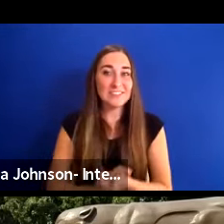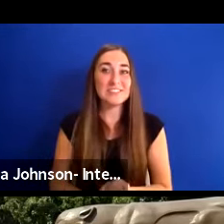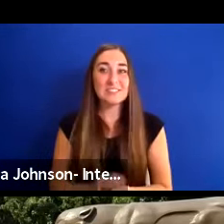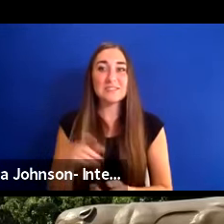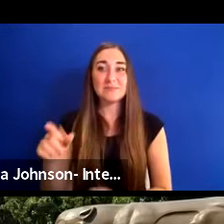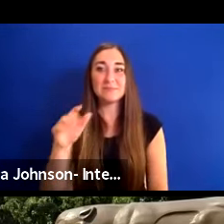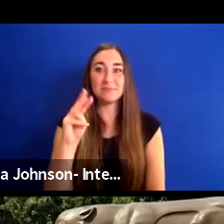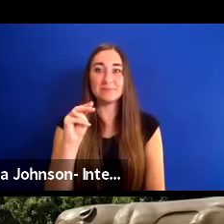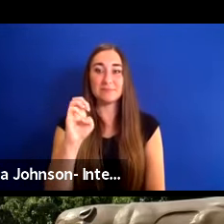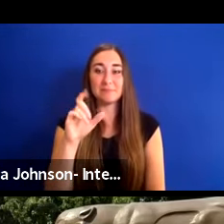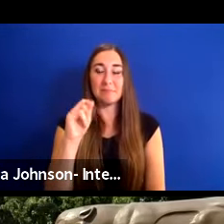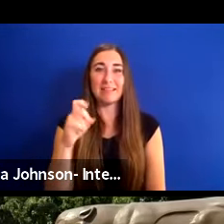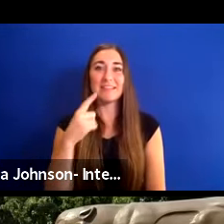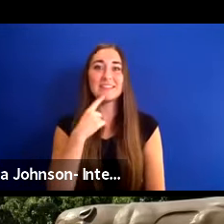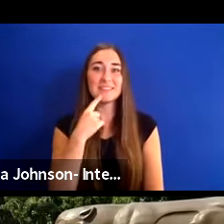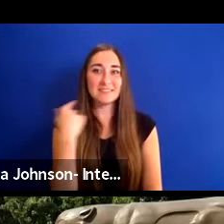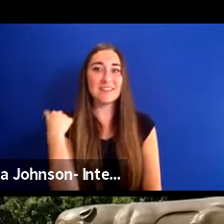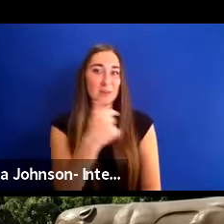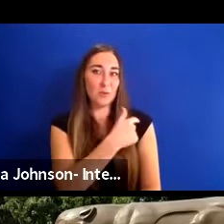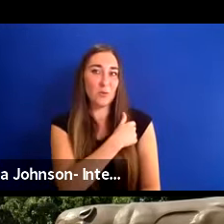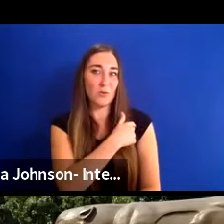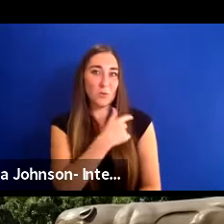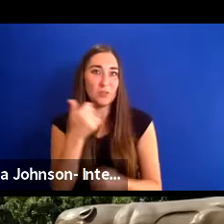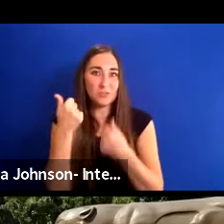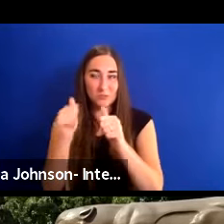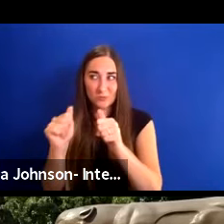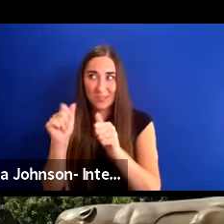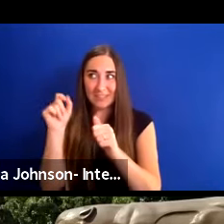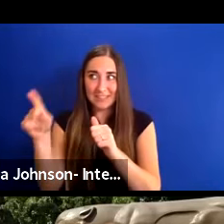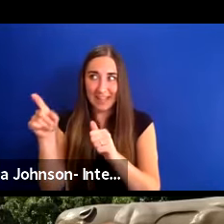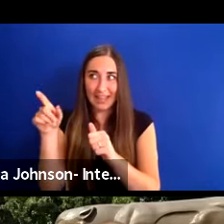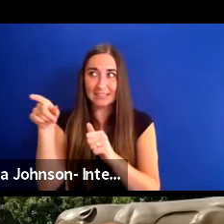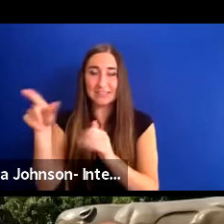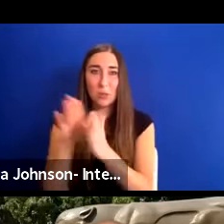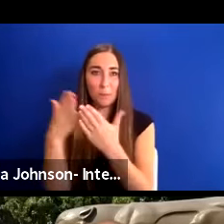some for students.